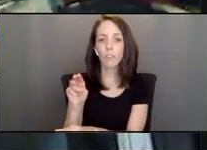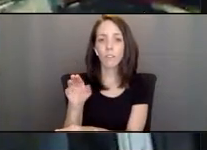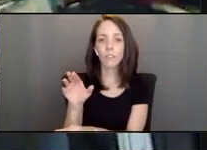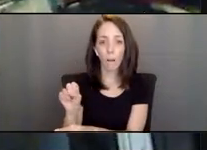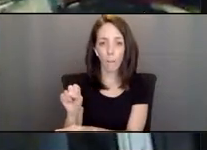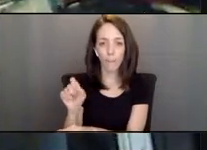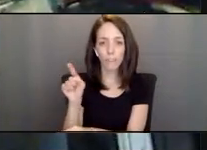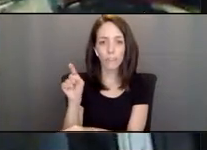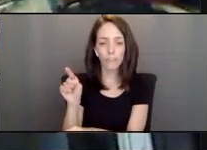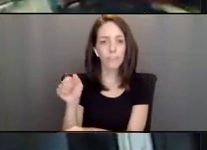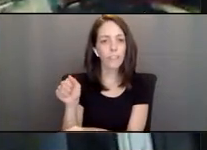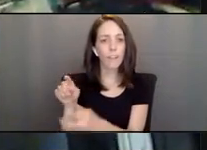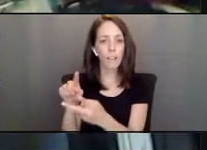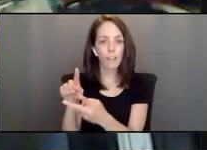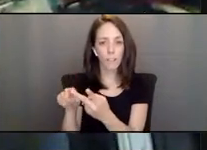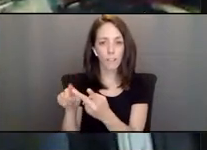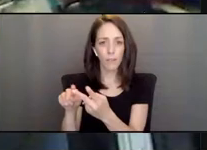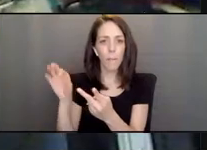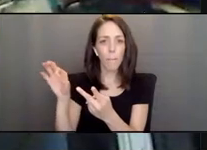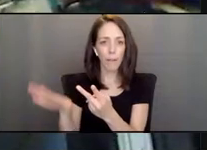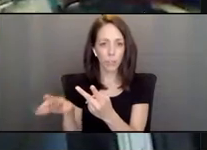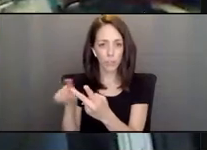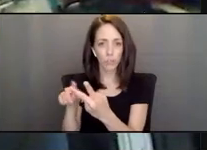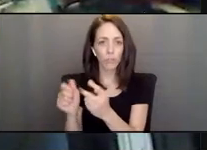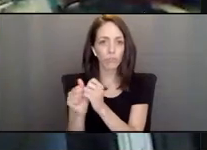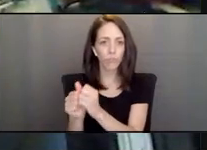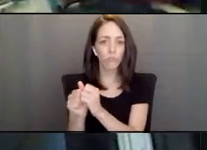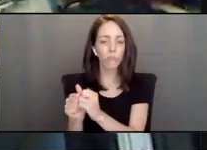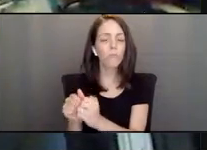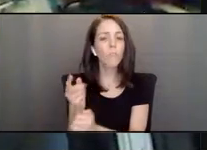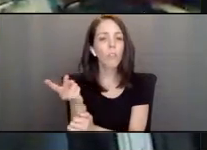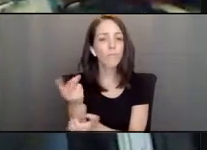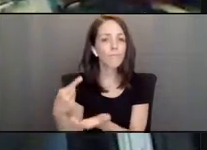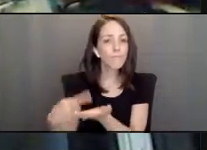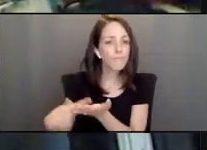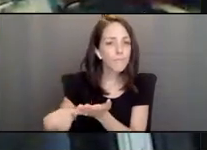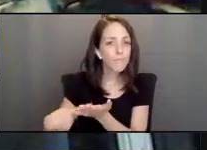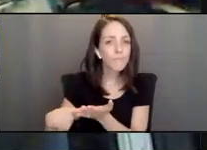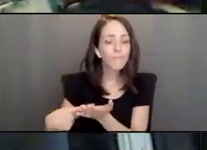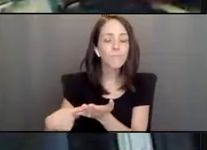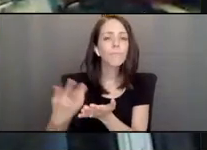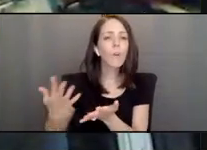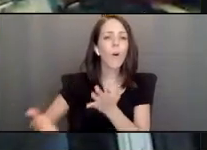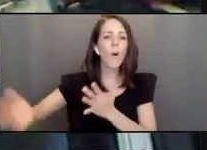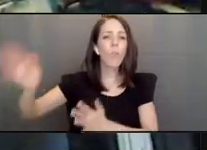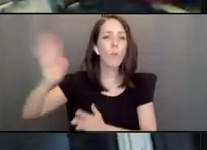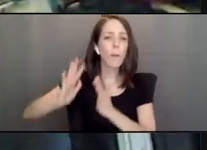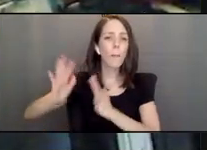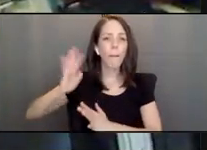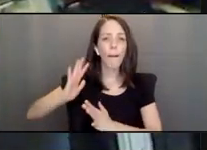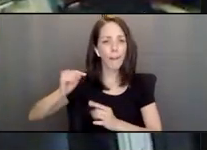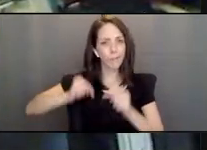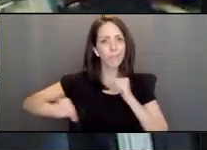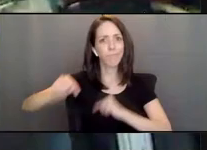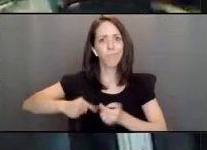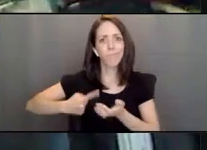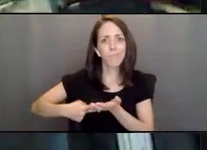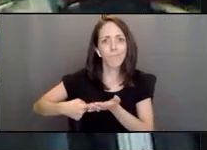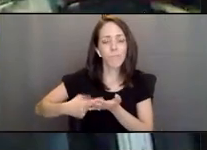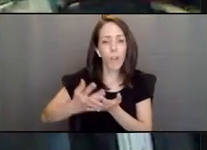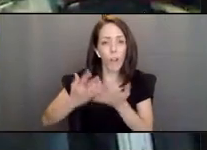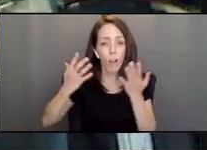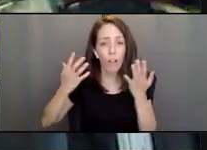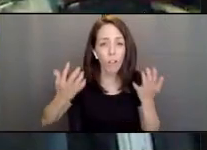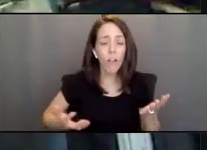through a series of dialogues that started with myself and Chris Evans that went all the way back to testing and